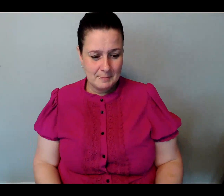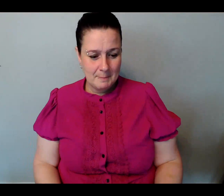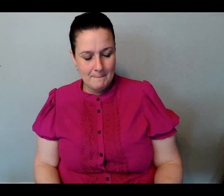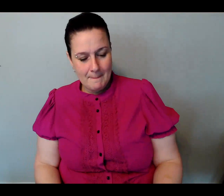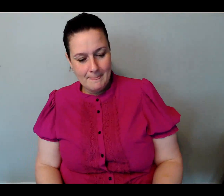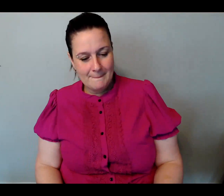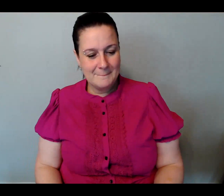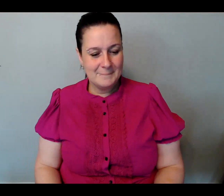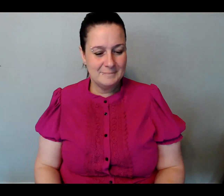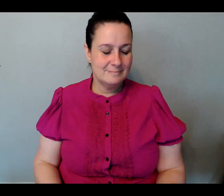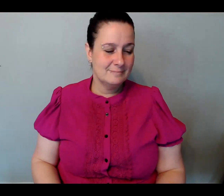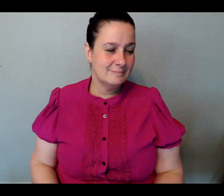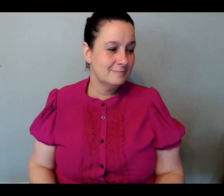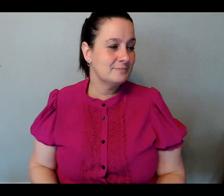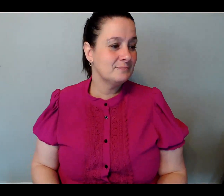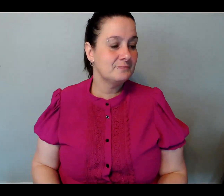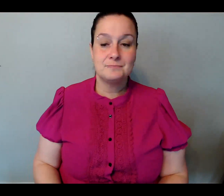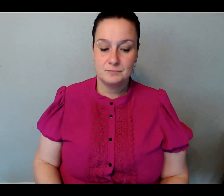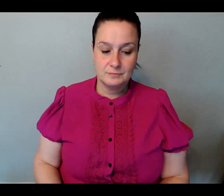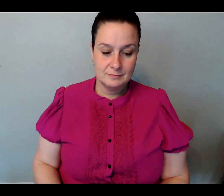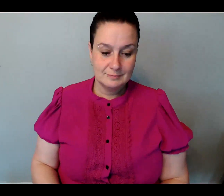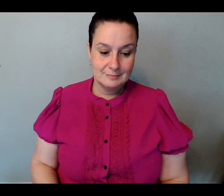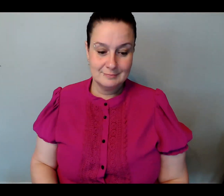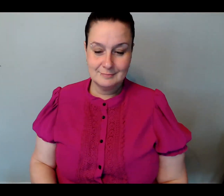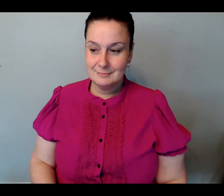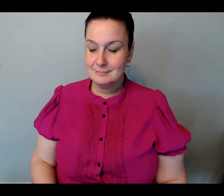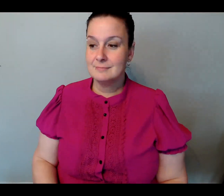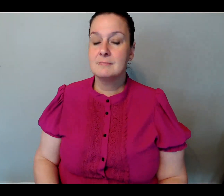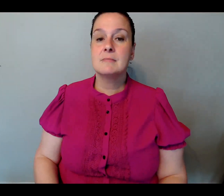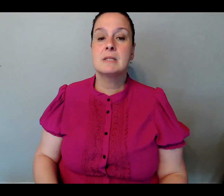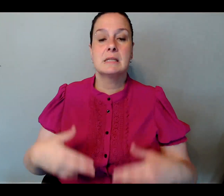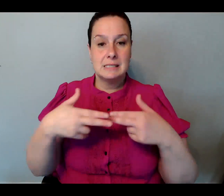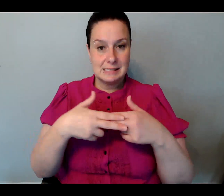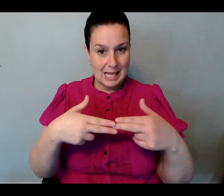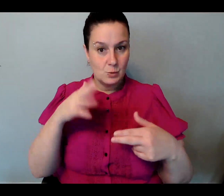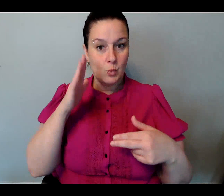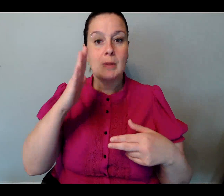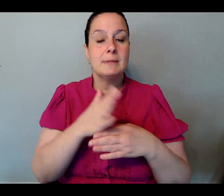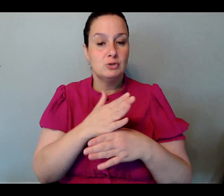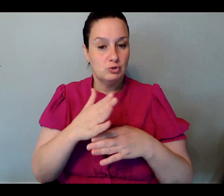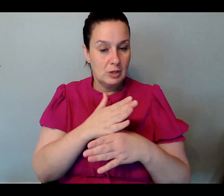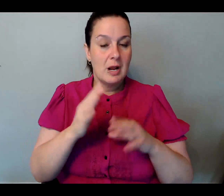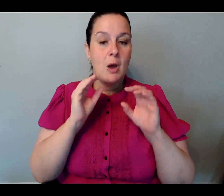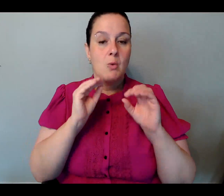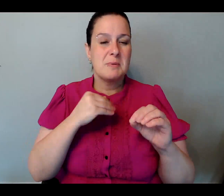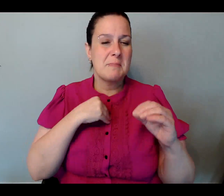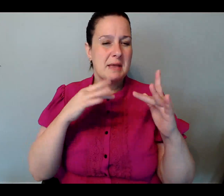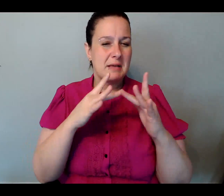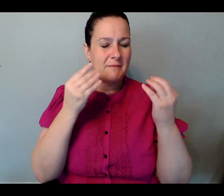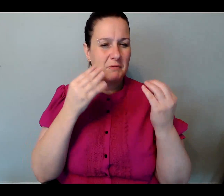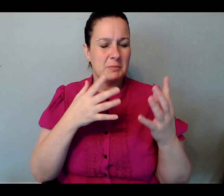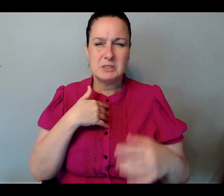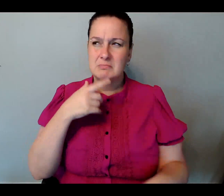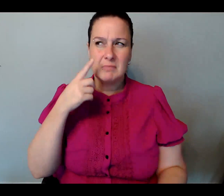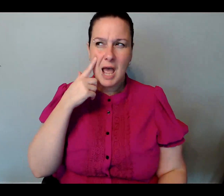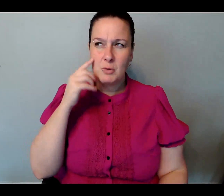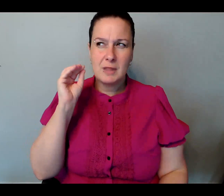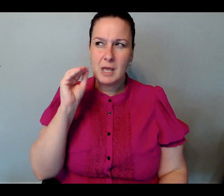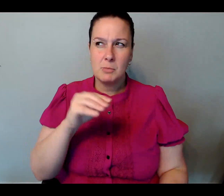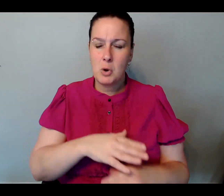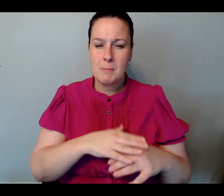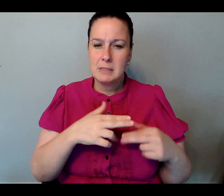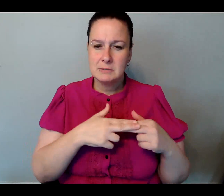let's see. Yes, the slides will be shared. I will put my contact information. I don't believe I put it on my slides, but I